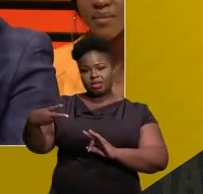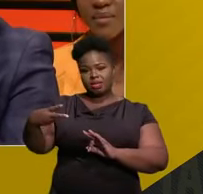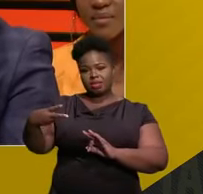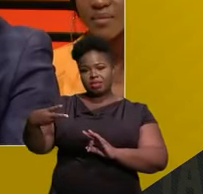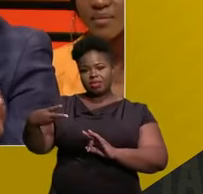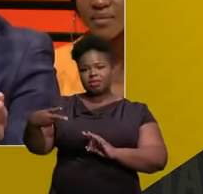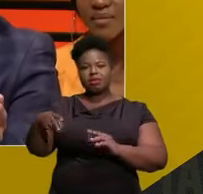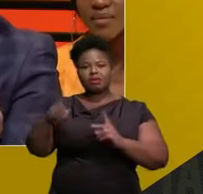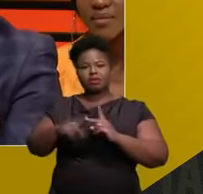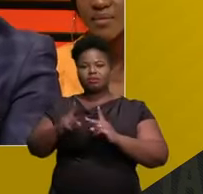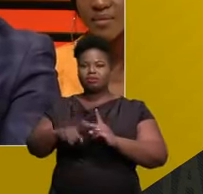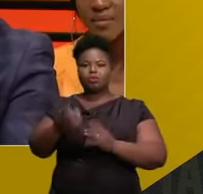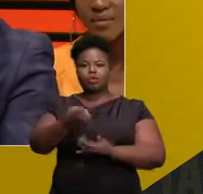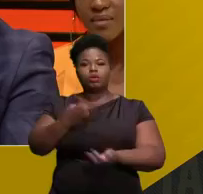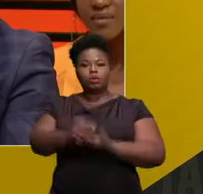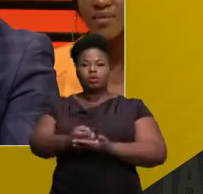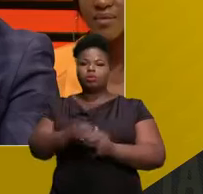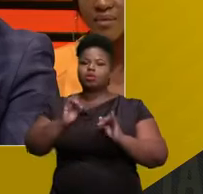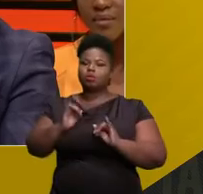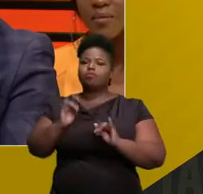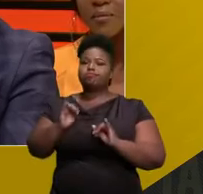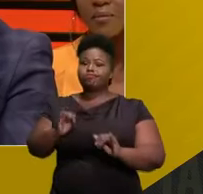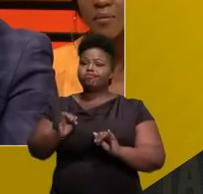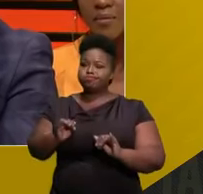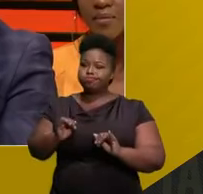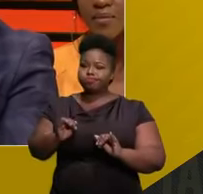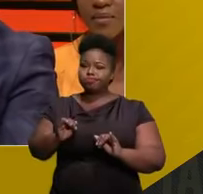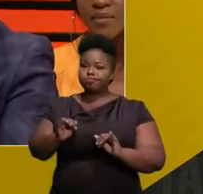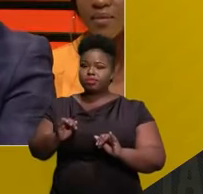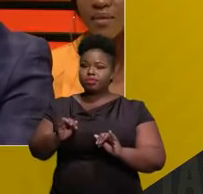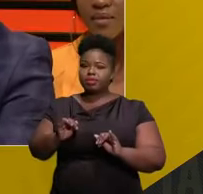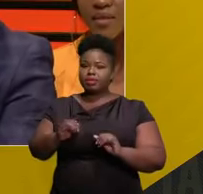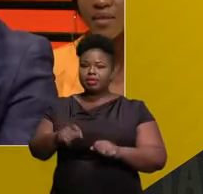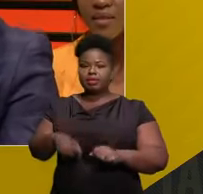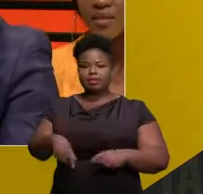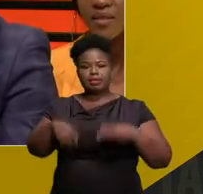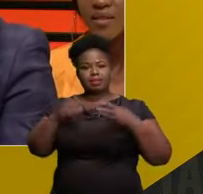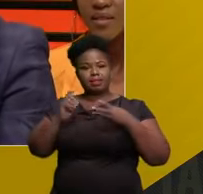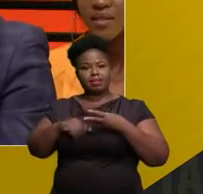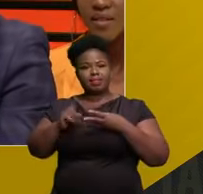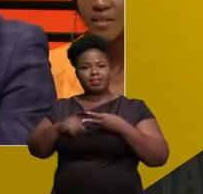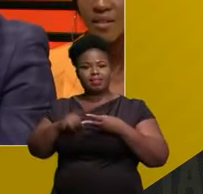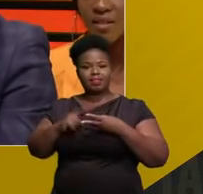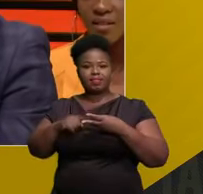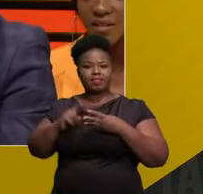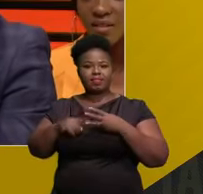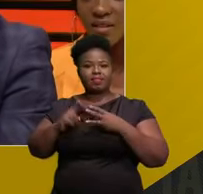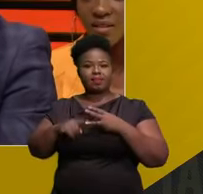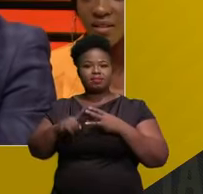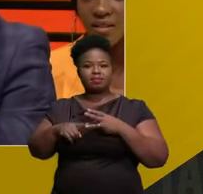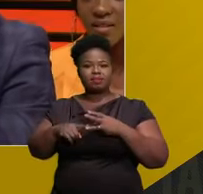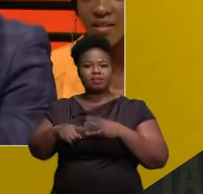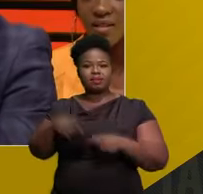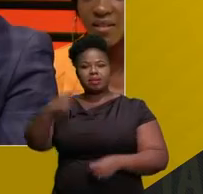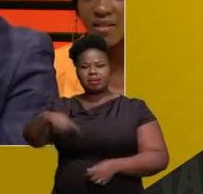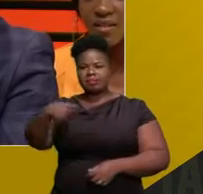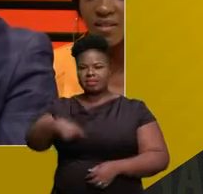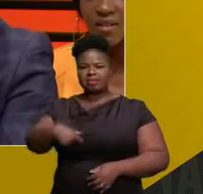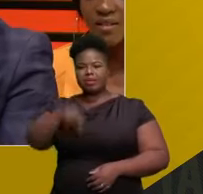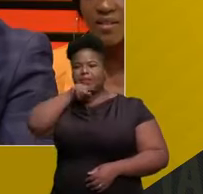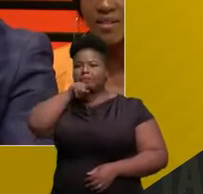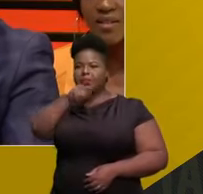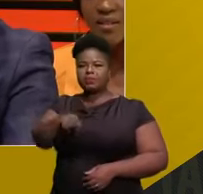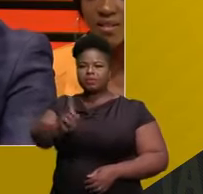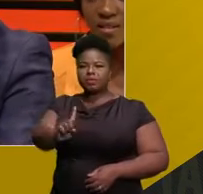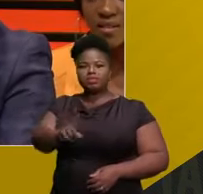in harsh economic conditions. Yeah. Right? And then the biggest one, one that I personally despise, has got to